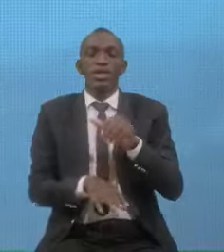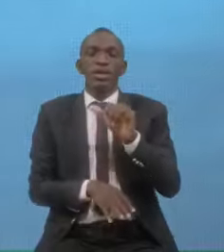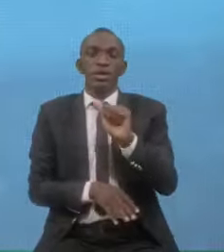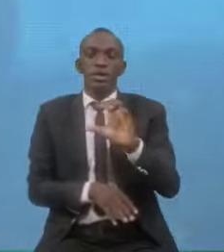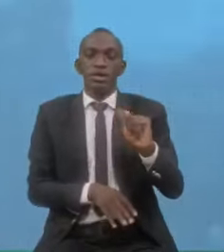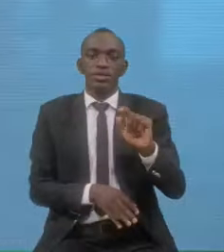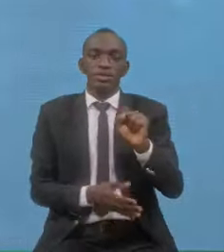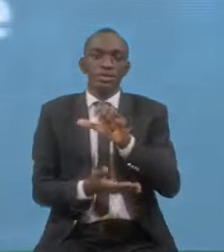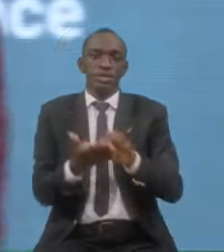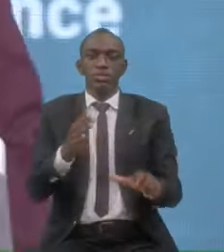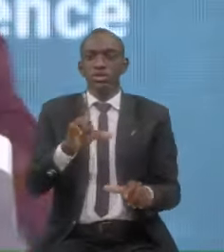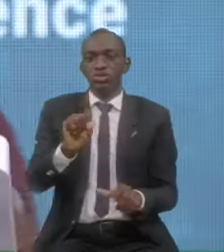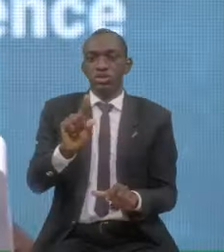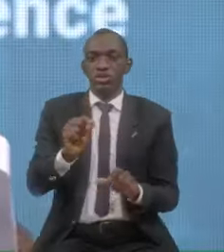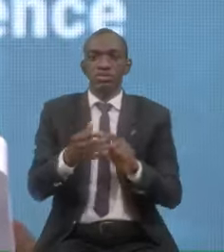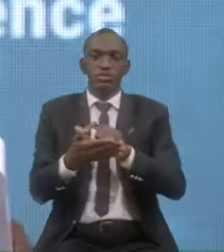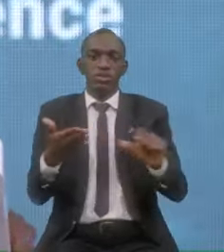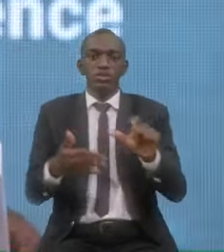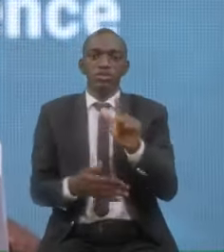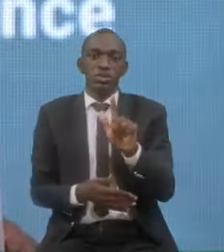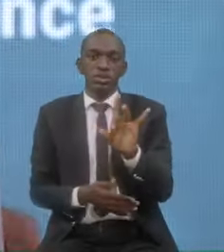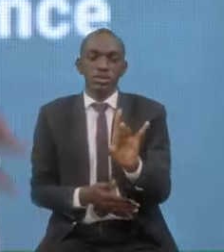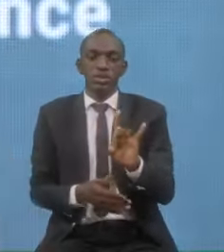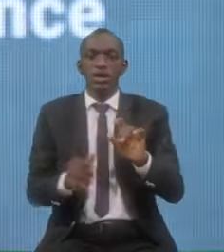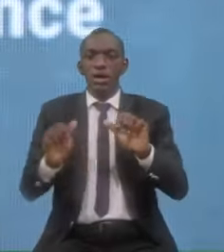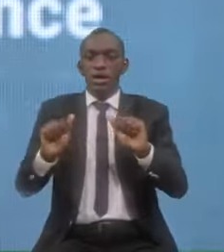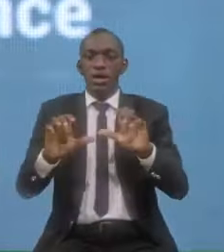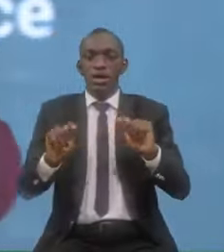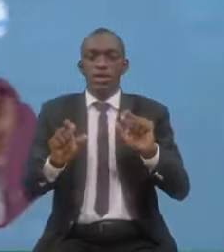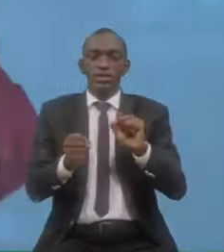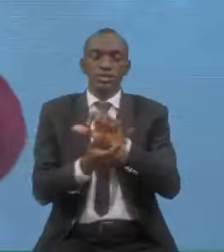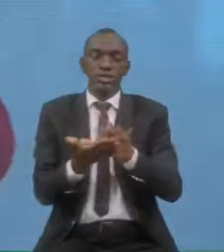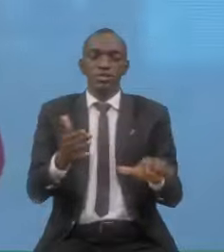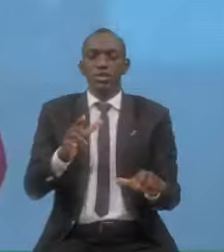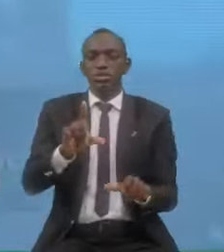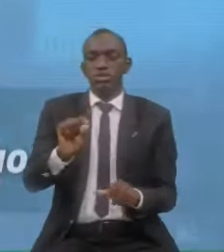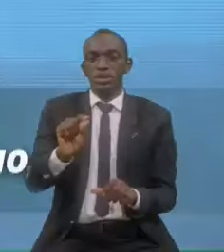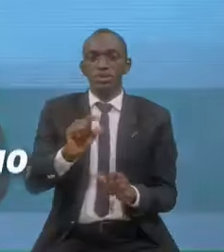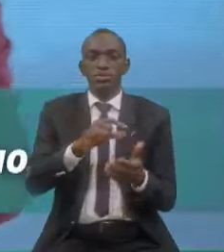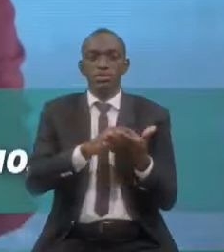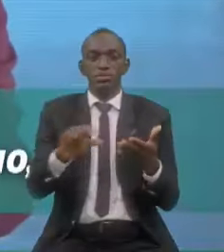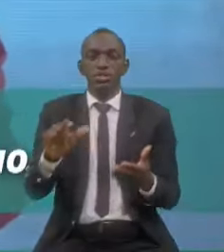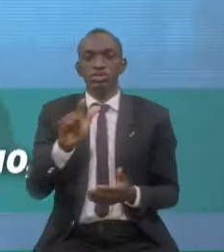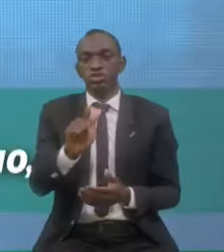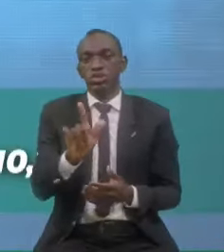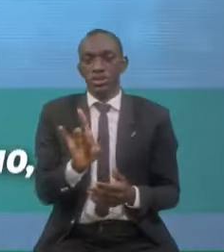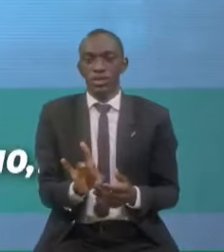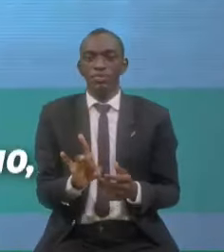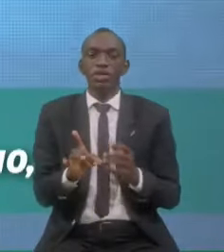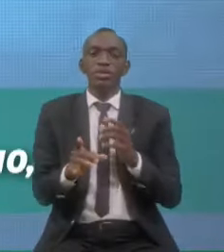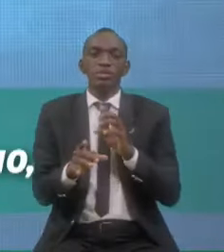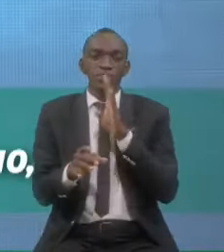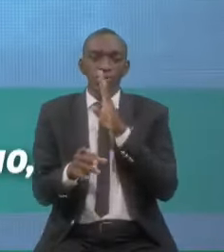verse 28. Acts chapter 20, verse 28. Take heed, therefore,